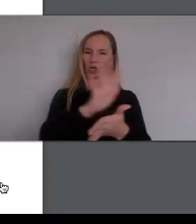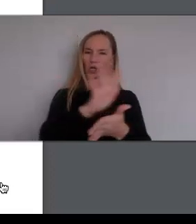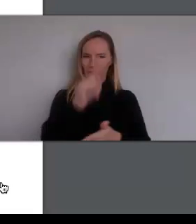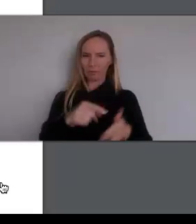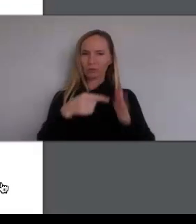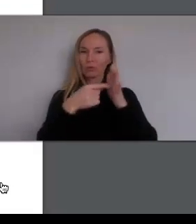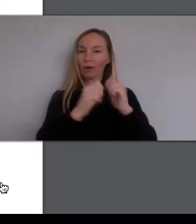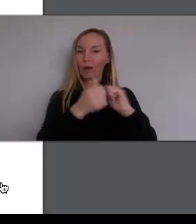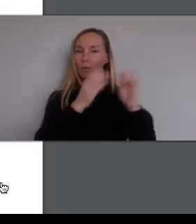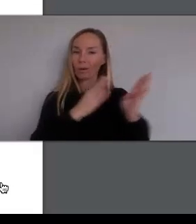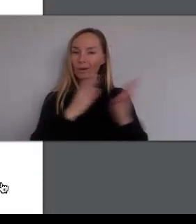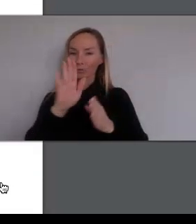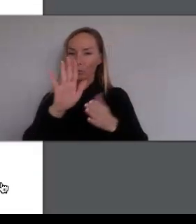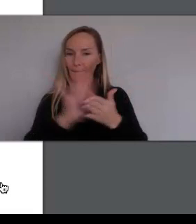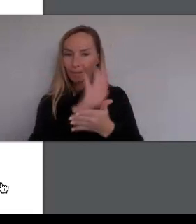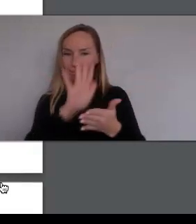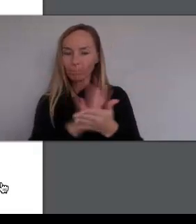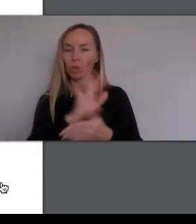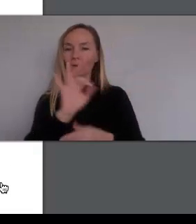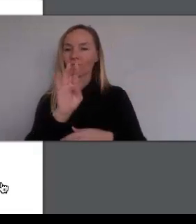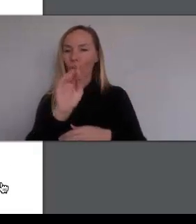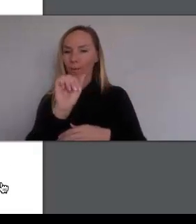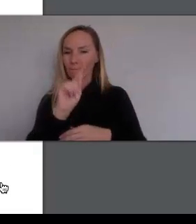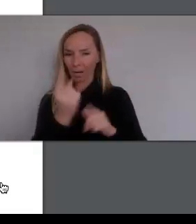organize your paper, how to format your paper,